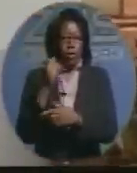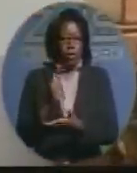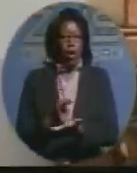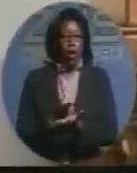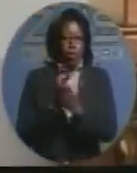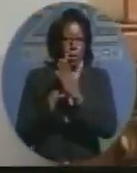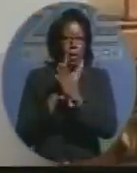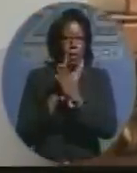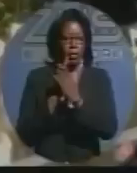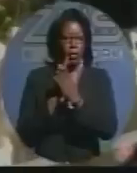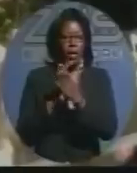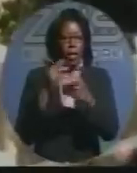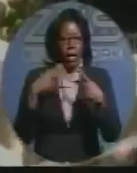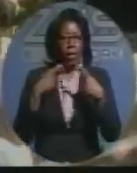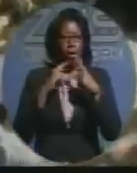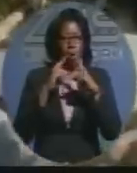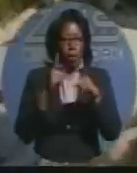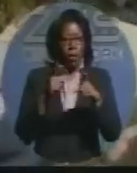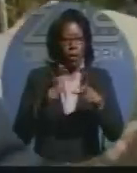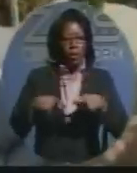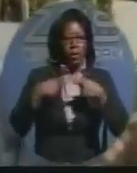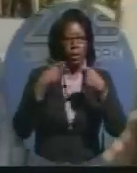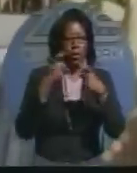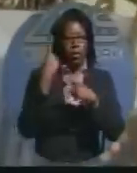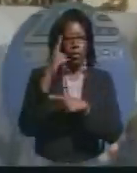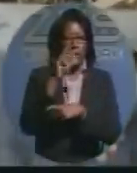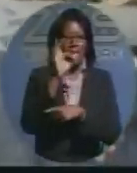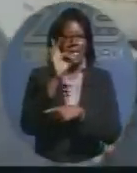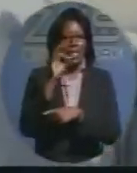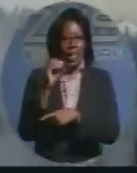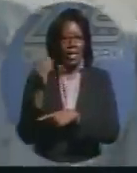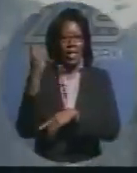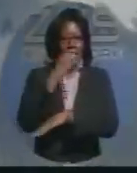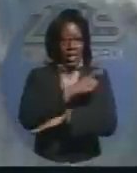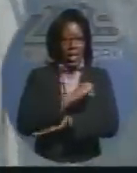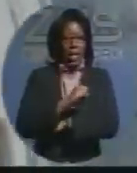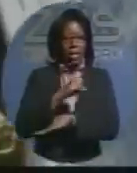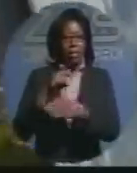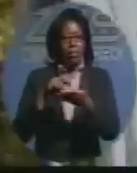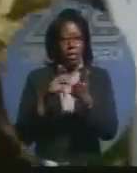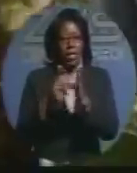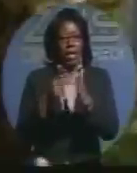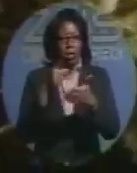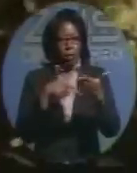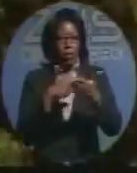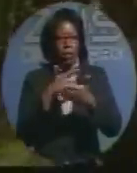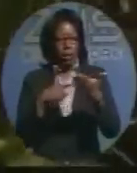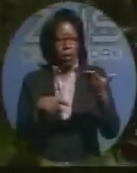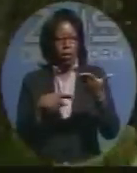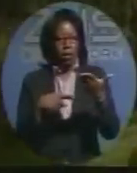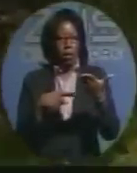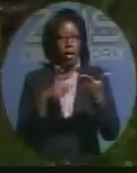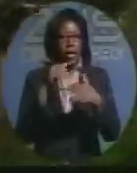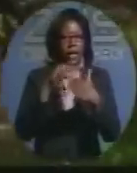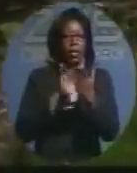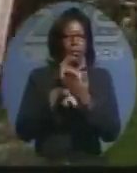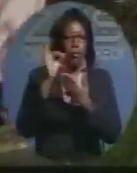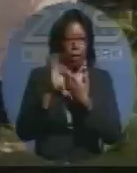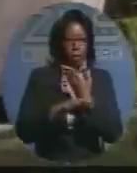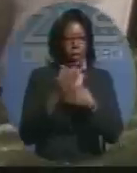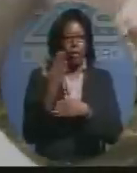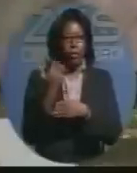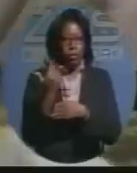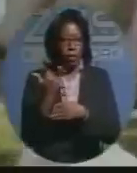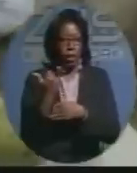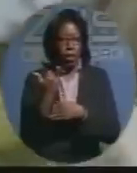the exigency order has been issued for 90 days, that means it will expire February the